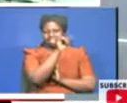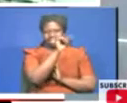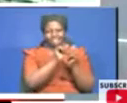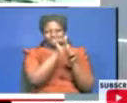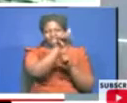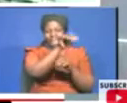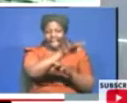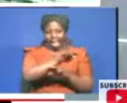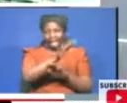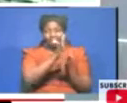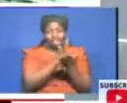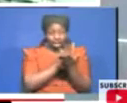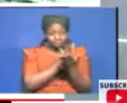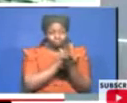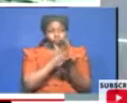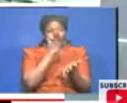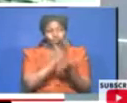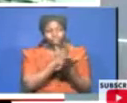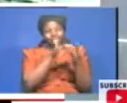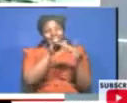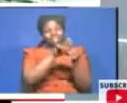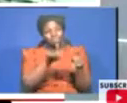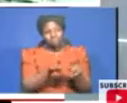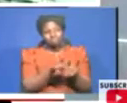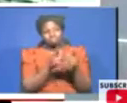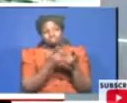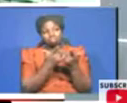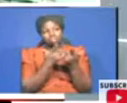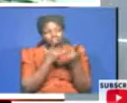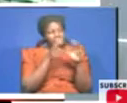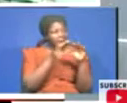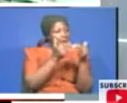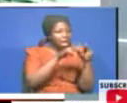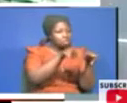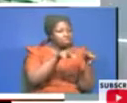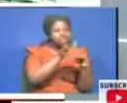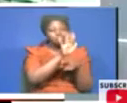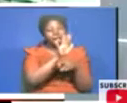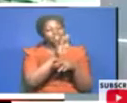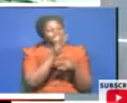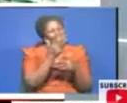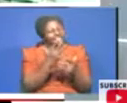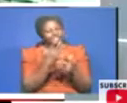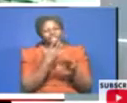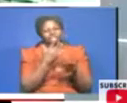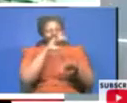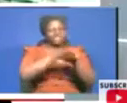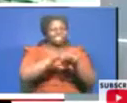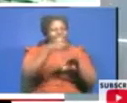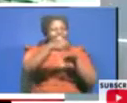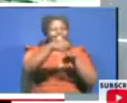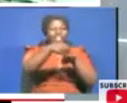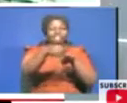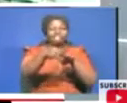fact, some even attend, classrooms that are infested with jiggers. Yes. Now, I'm asking you this because